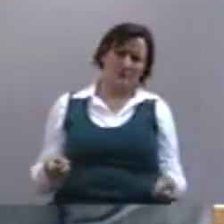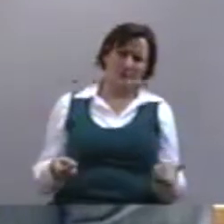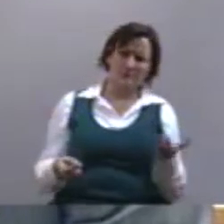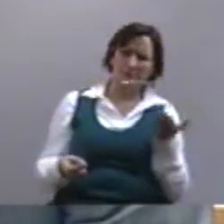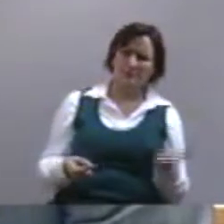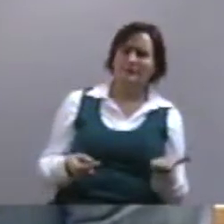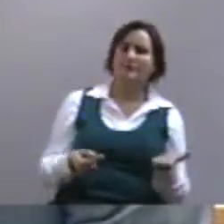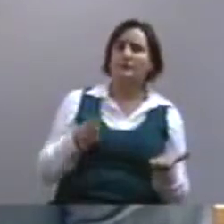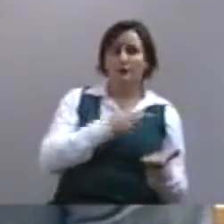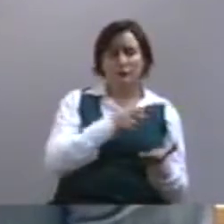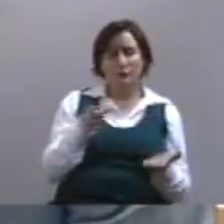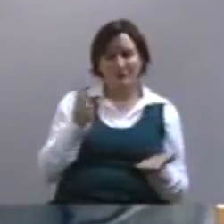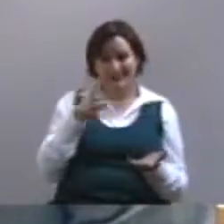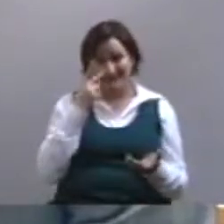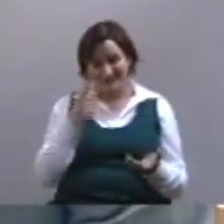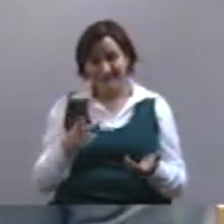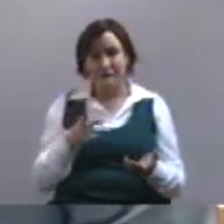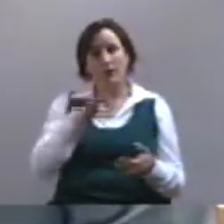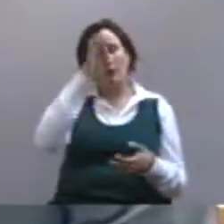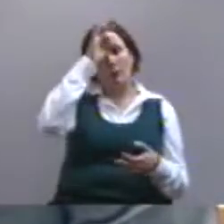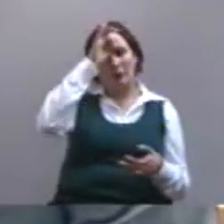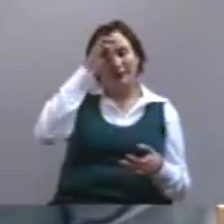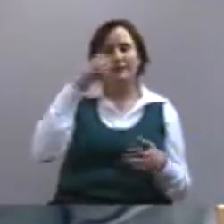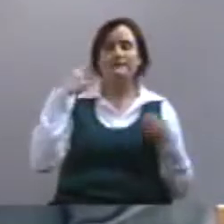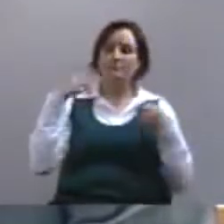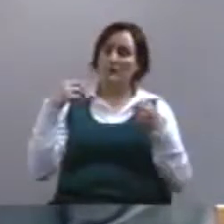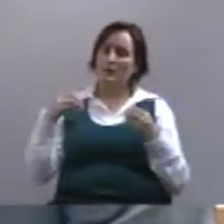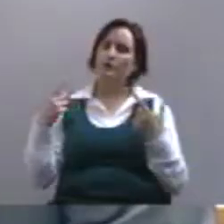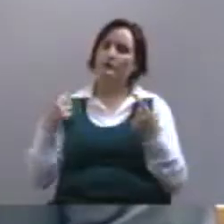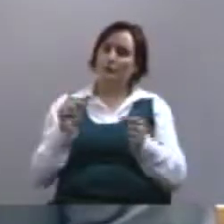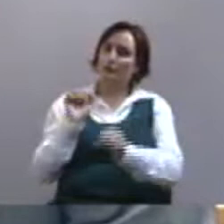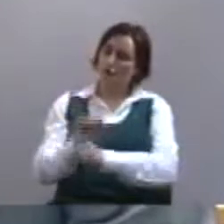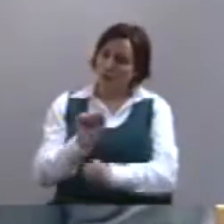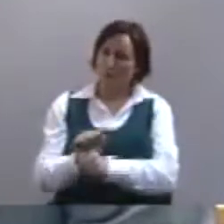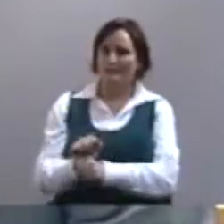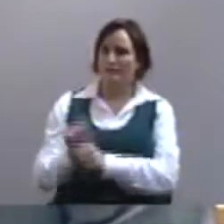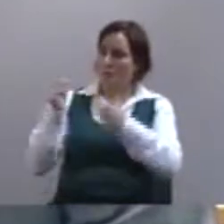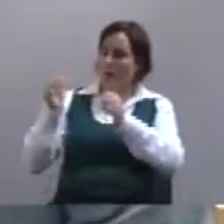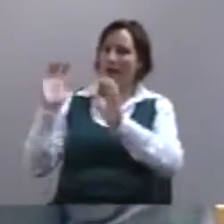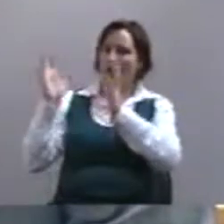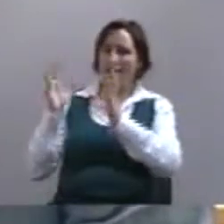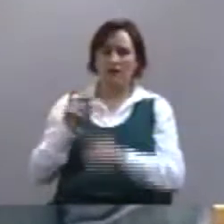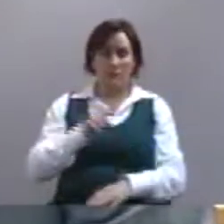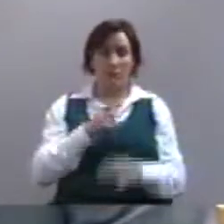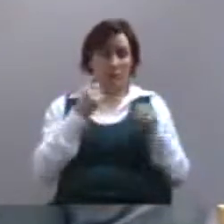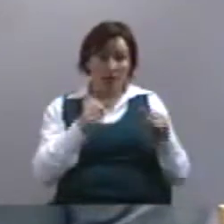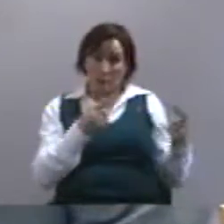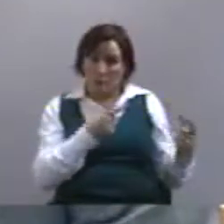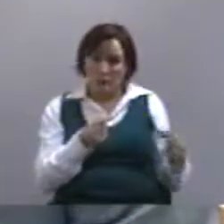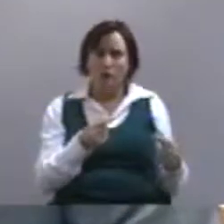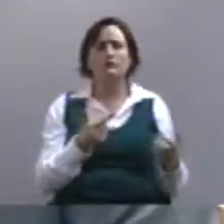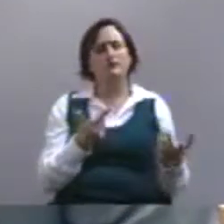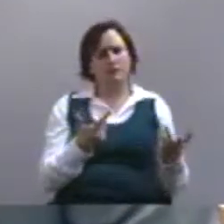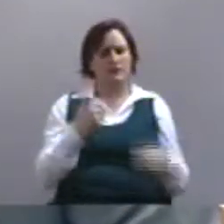by everybody. Where police have to be criticized because they are not doing their work, we have always said that, in fact, we're